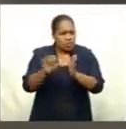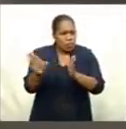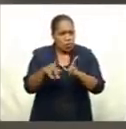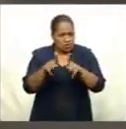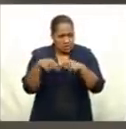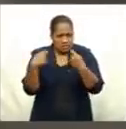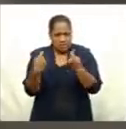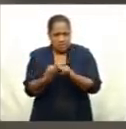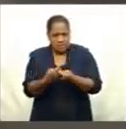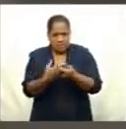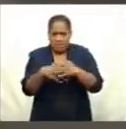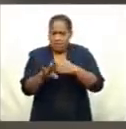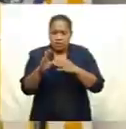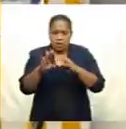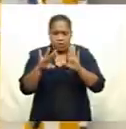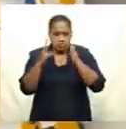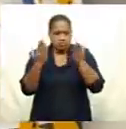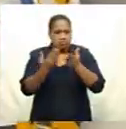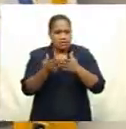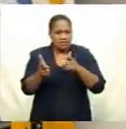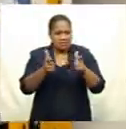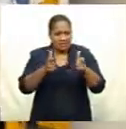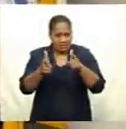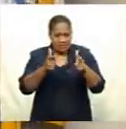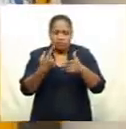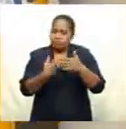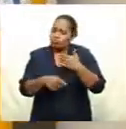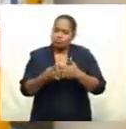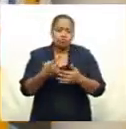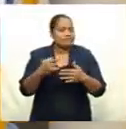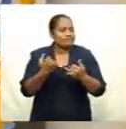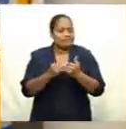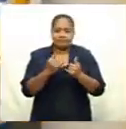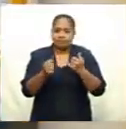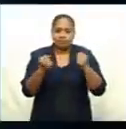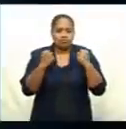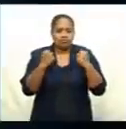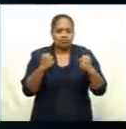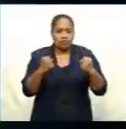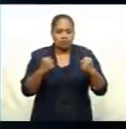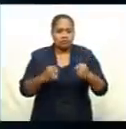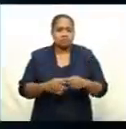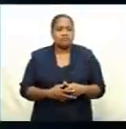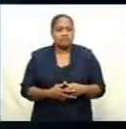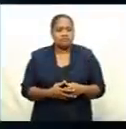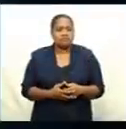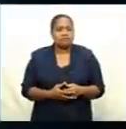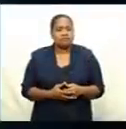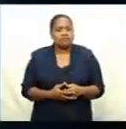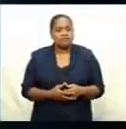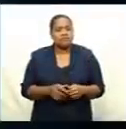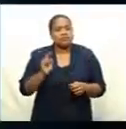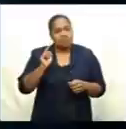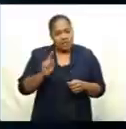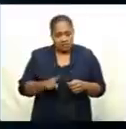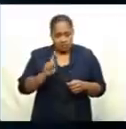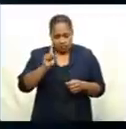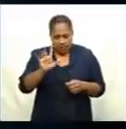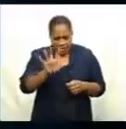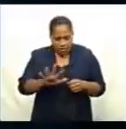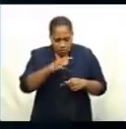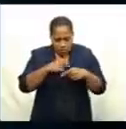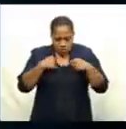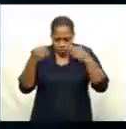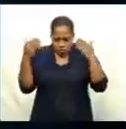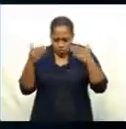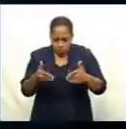dominating in the World 7 Series, they are very strong and have stable set pieces. And that is one area we've been focusing